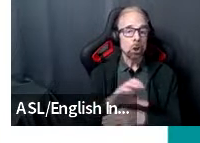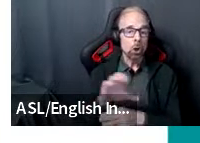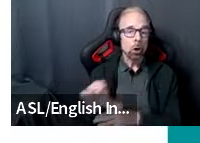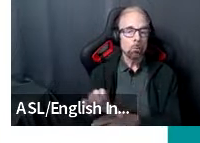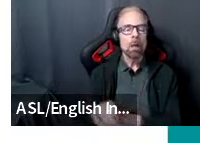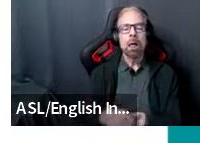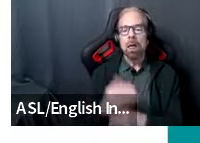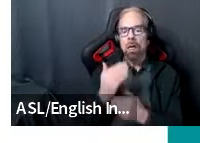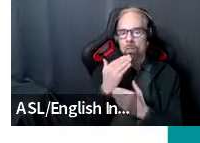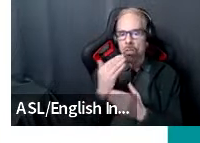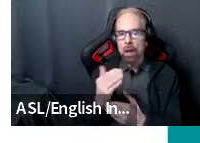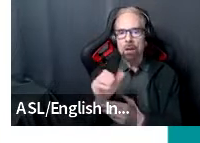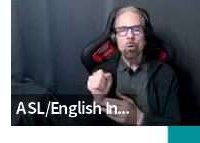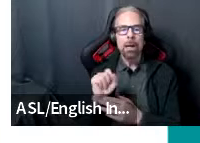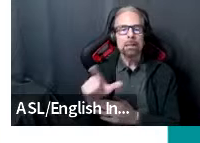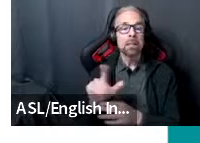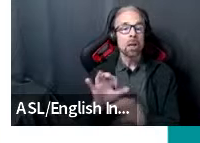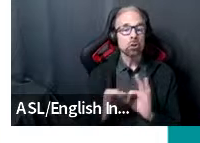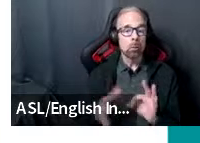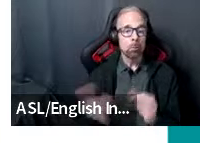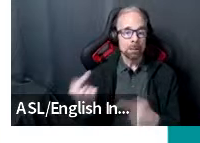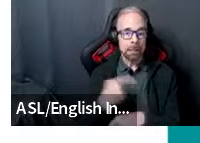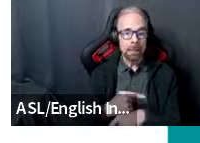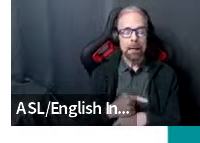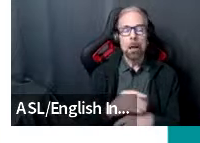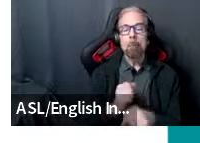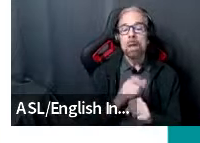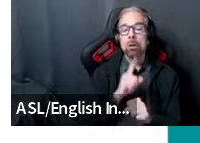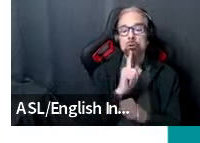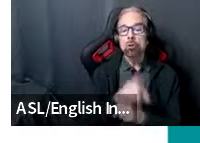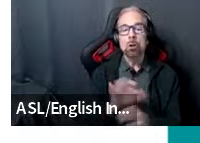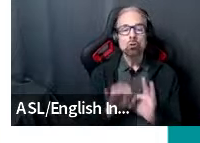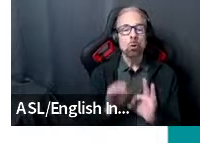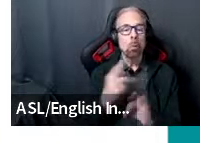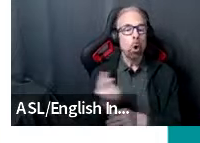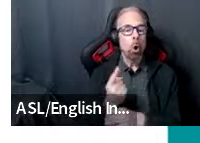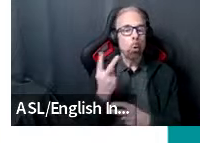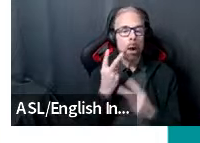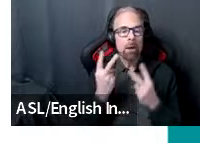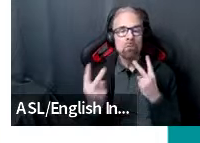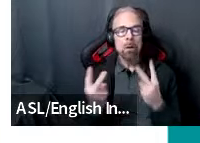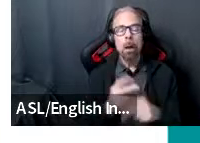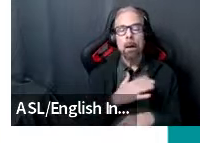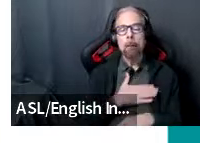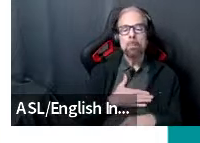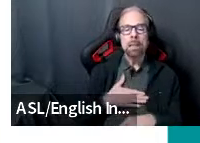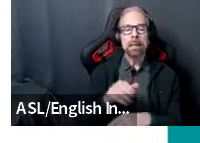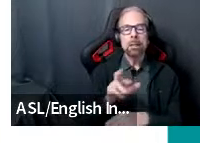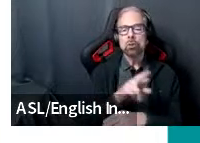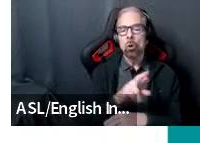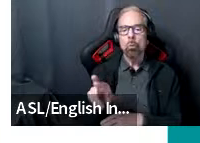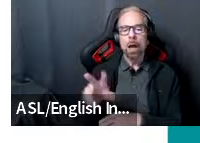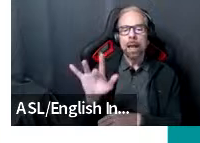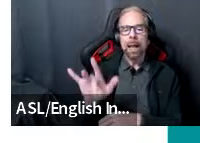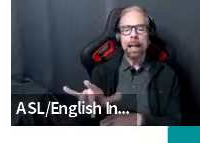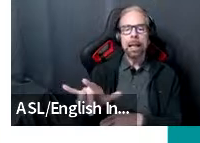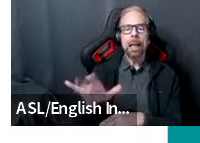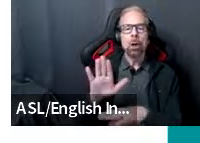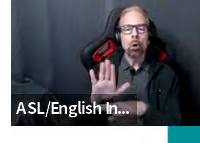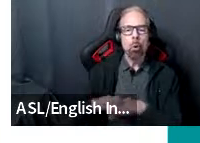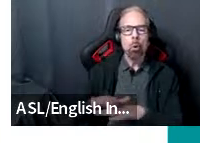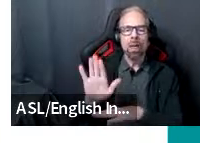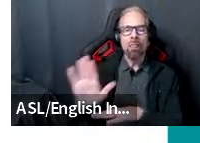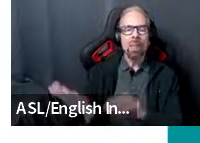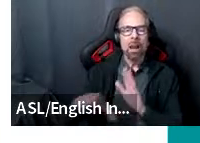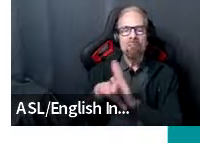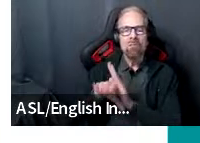ASL interpreters for today. To make sure the interpreter is always visible, please right-click their video and select Spotlight Video.